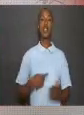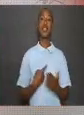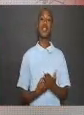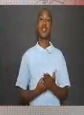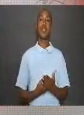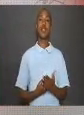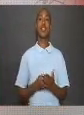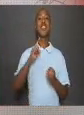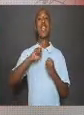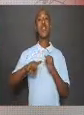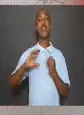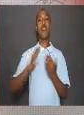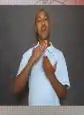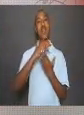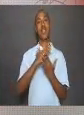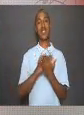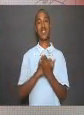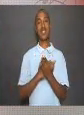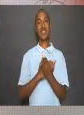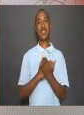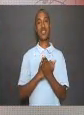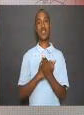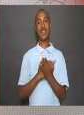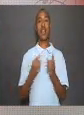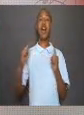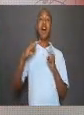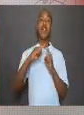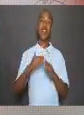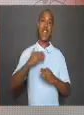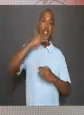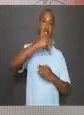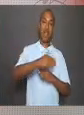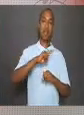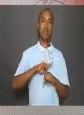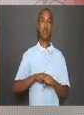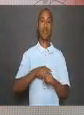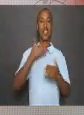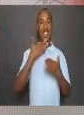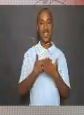This brings us to the end of our lesson. Until next time,